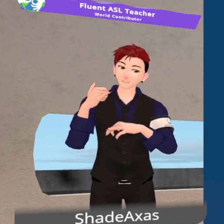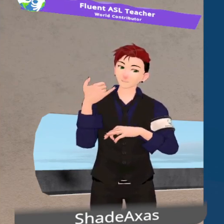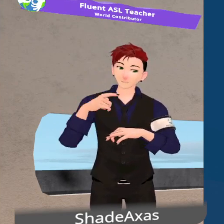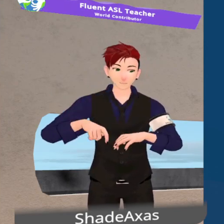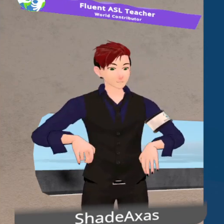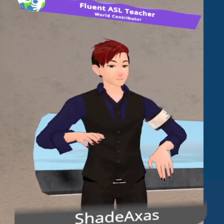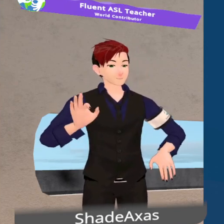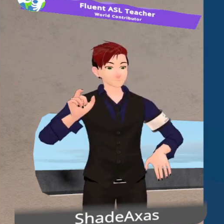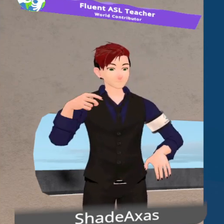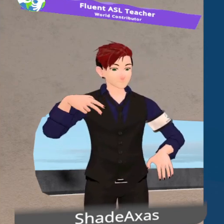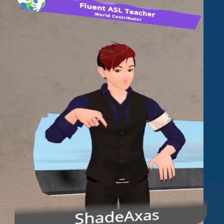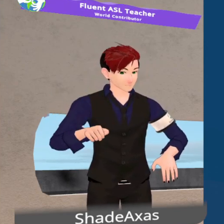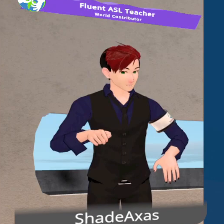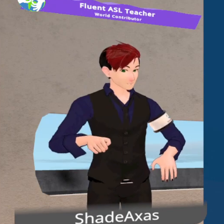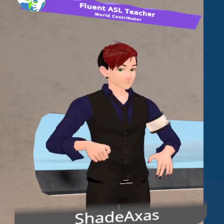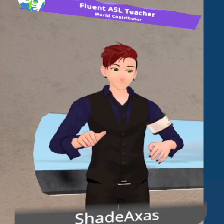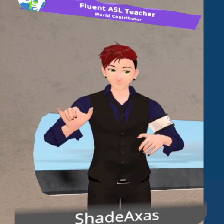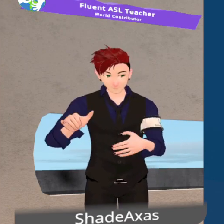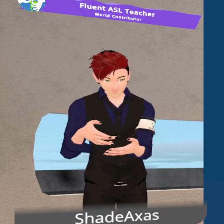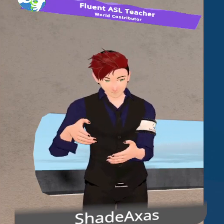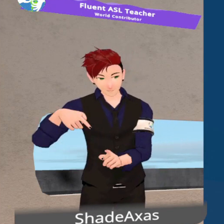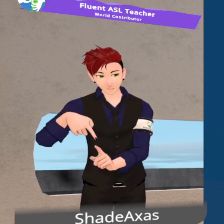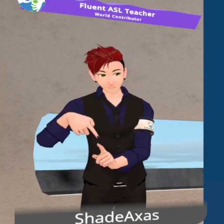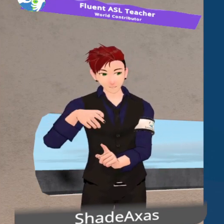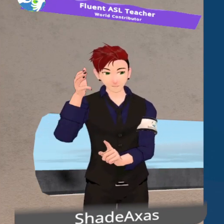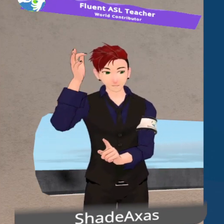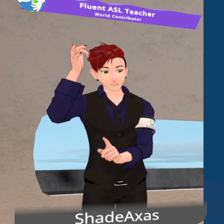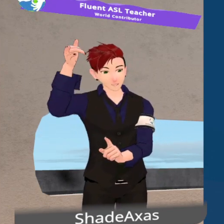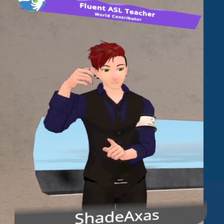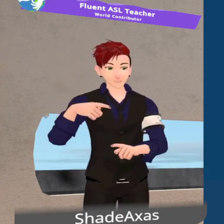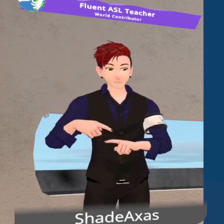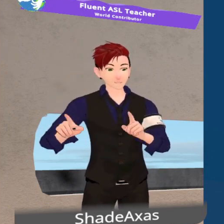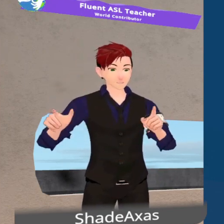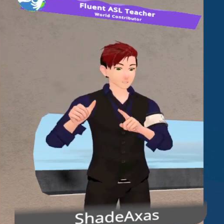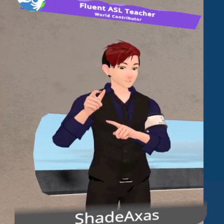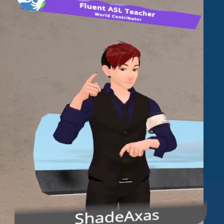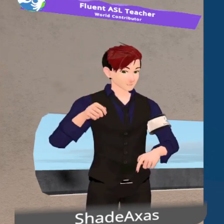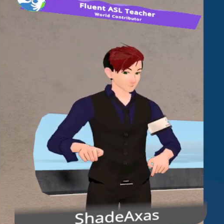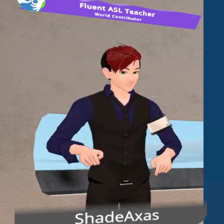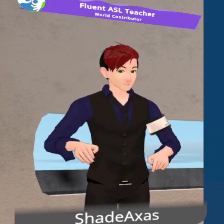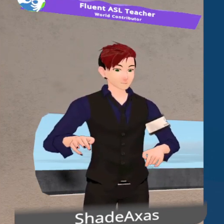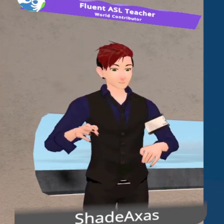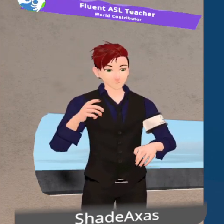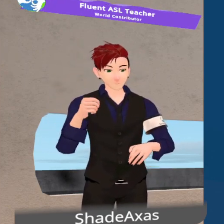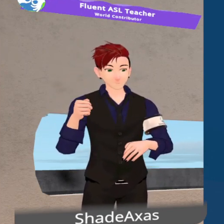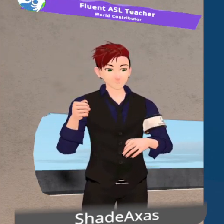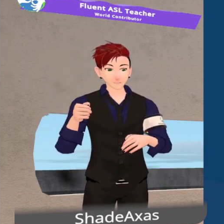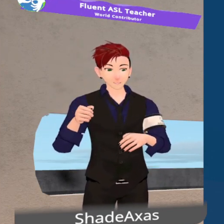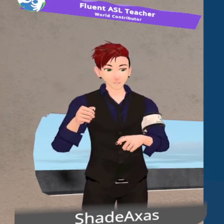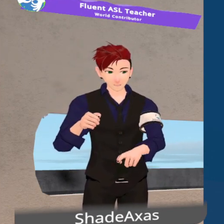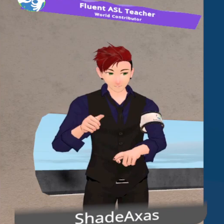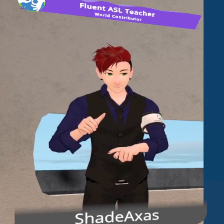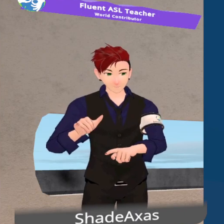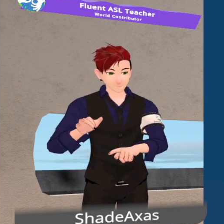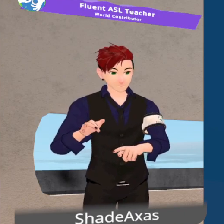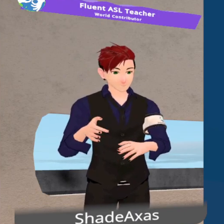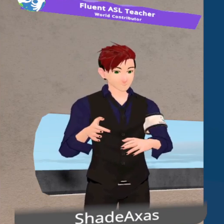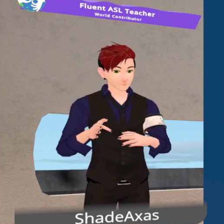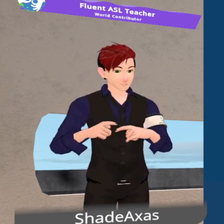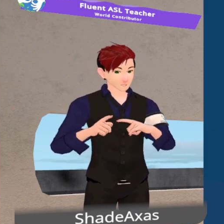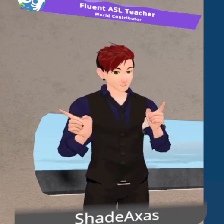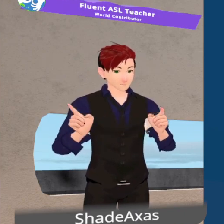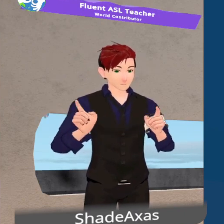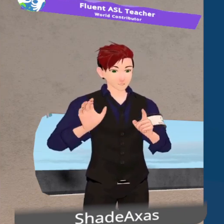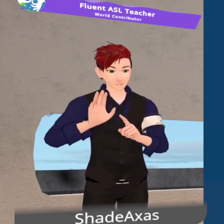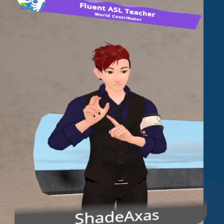friends would yell at me if I said that. Chips. It's the same thing conceptually, but we have different words for it because